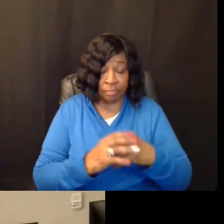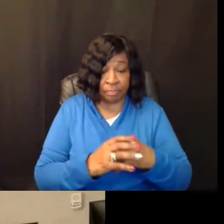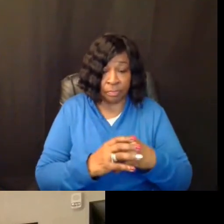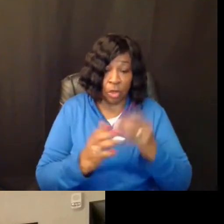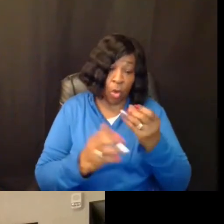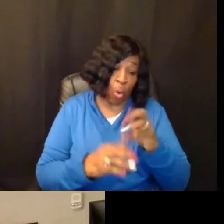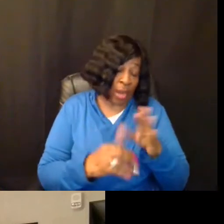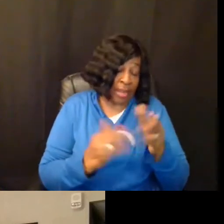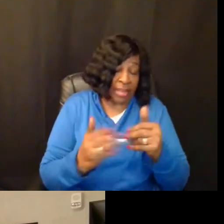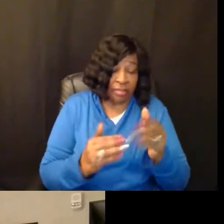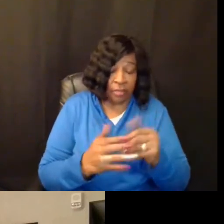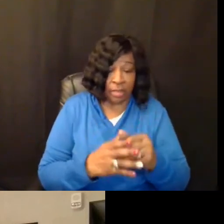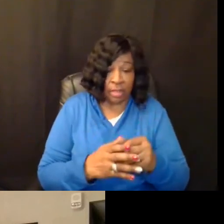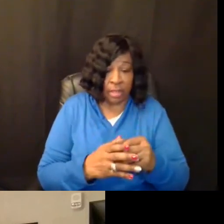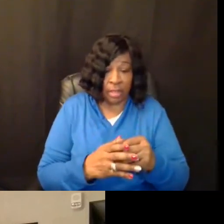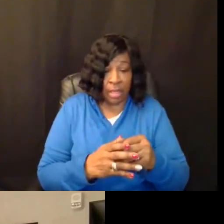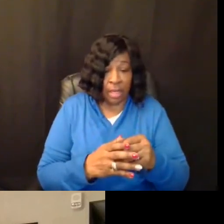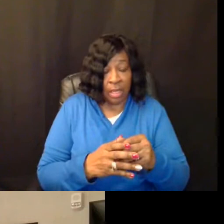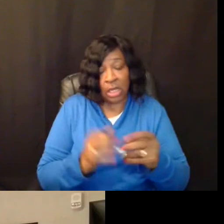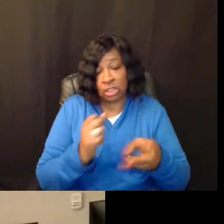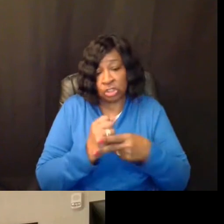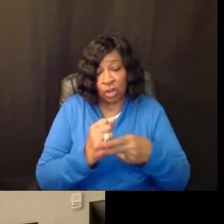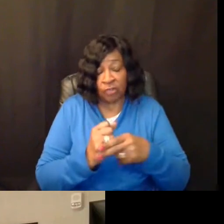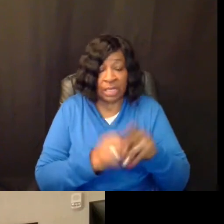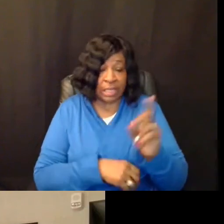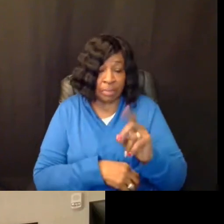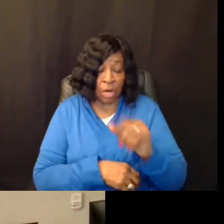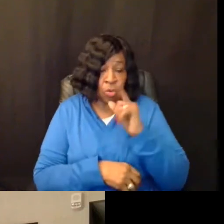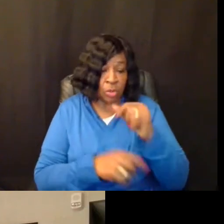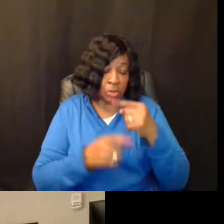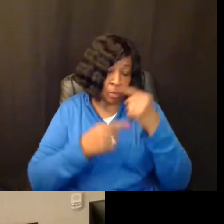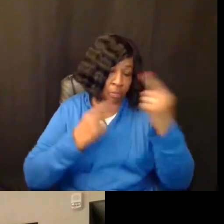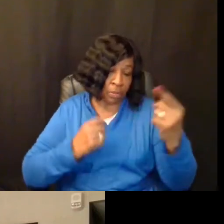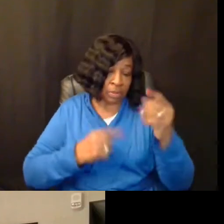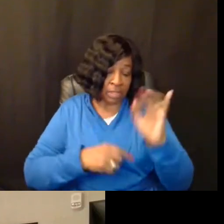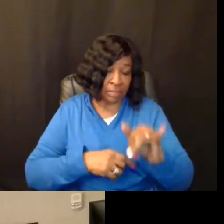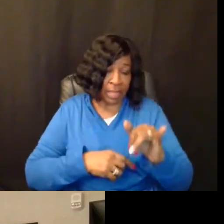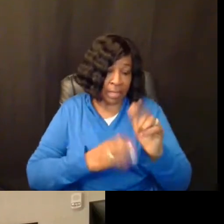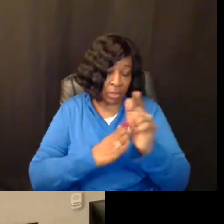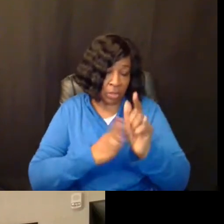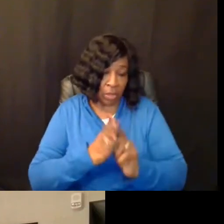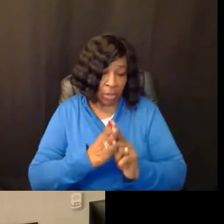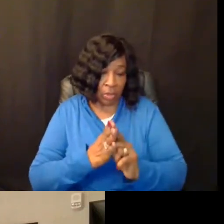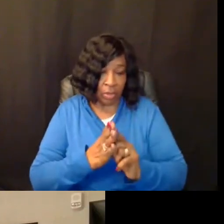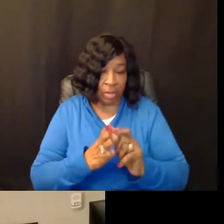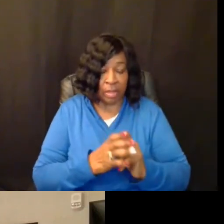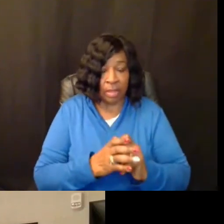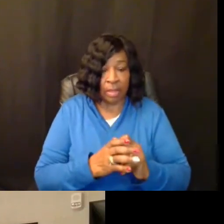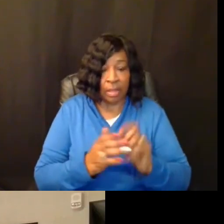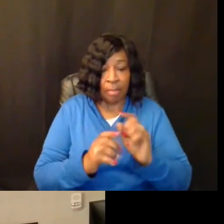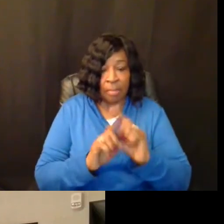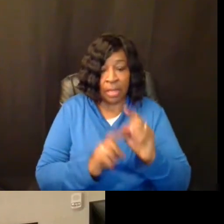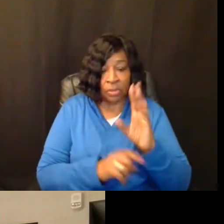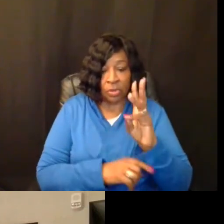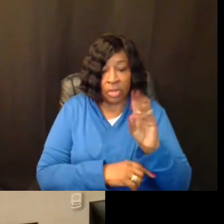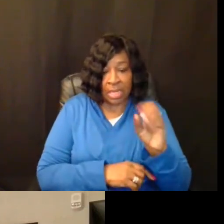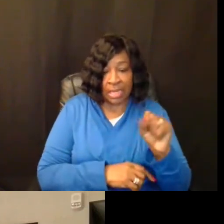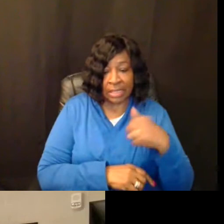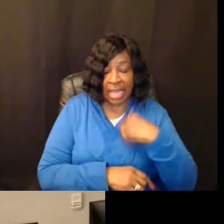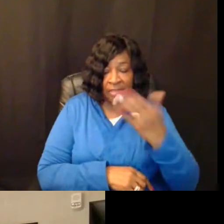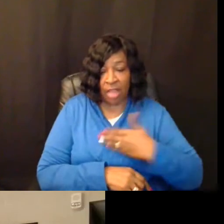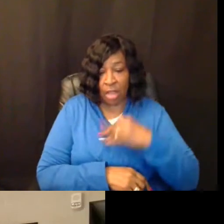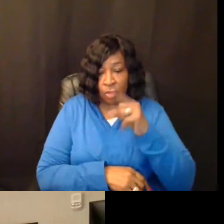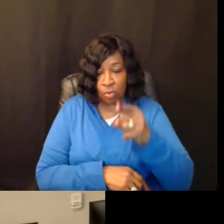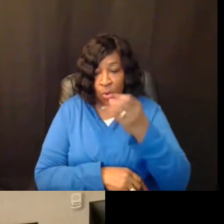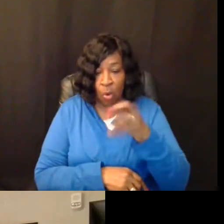or even conservative Democrats who are opposed to the legislation, right, and its scope. But Wes, I invite you, or Liz,